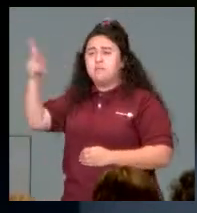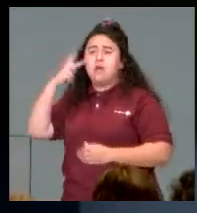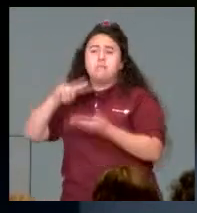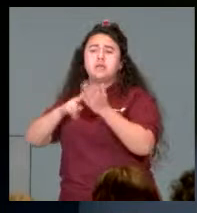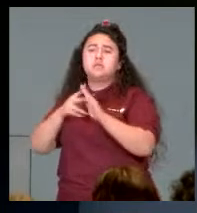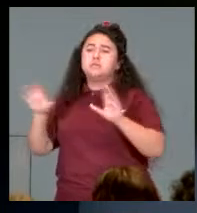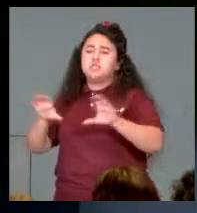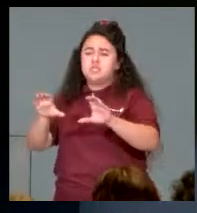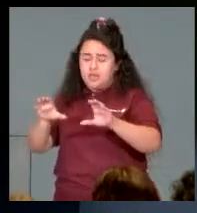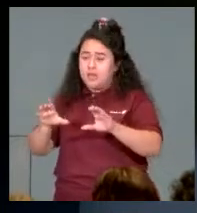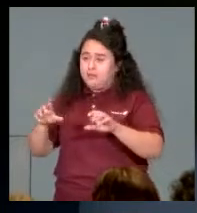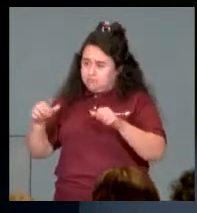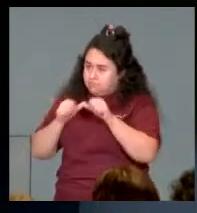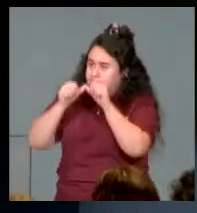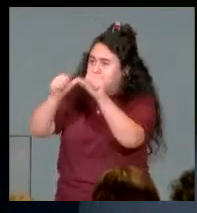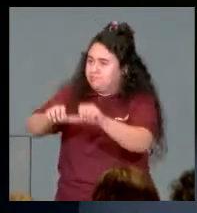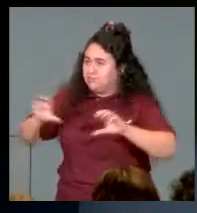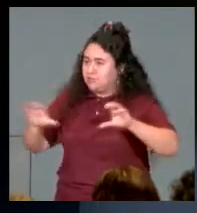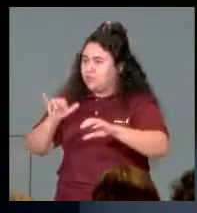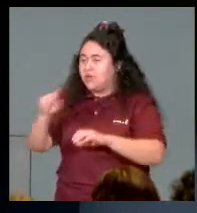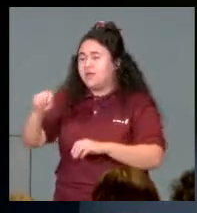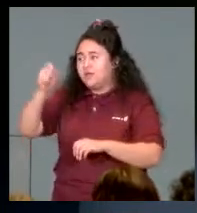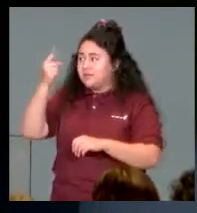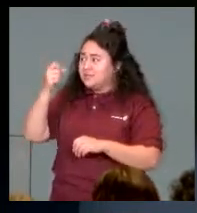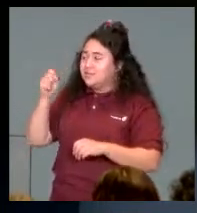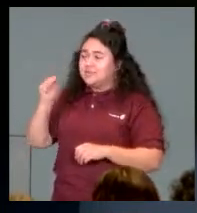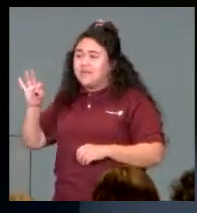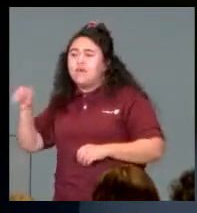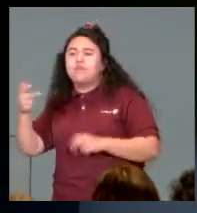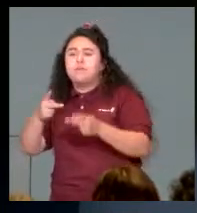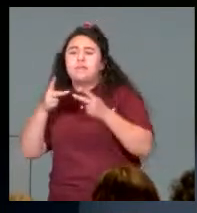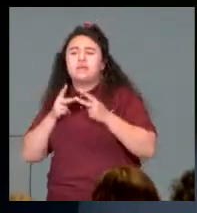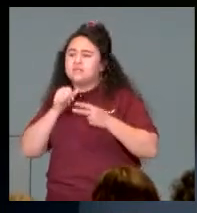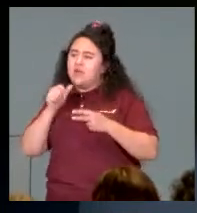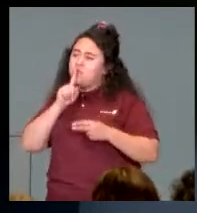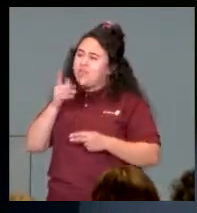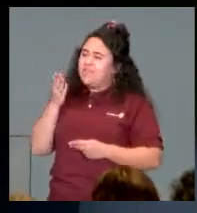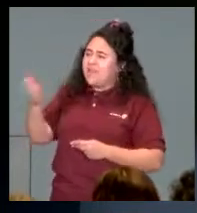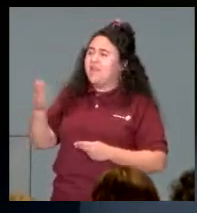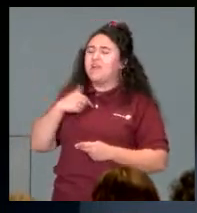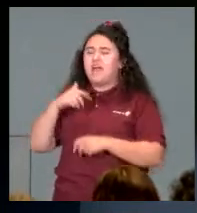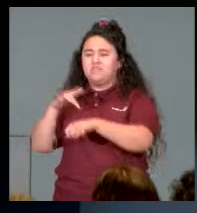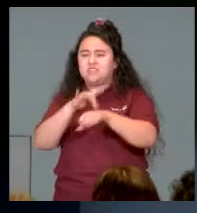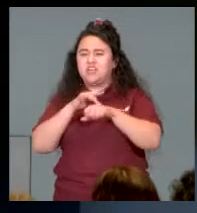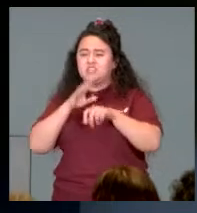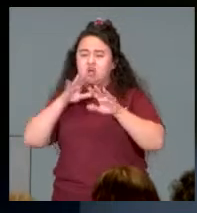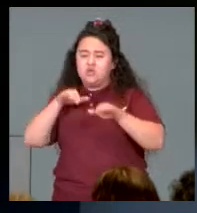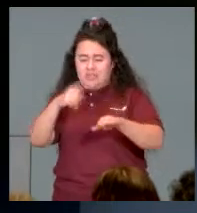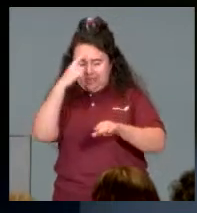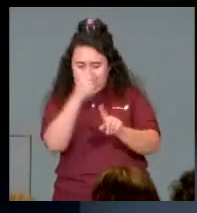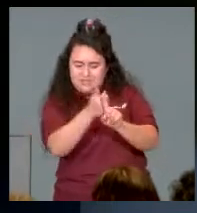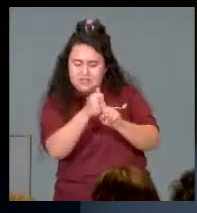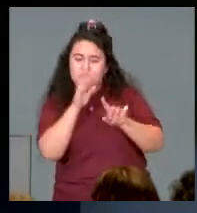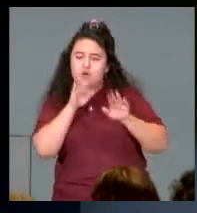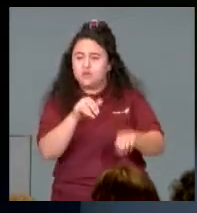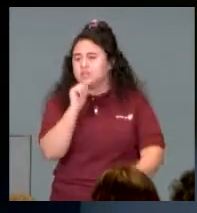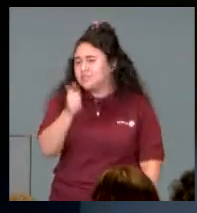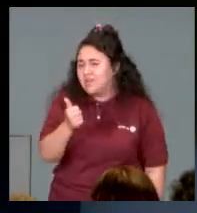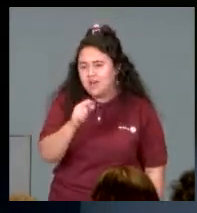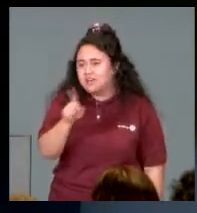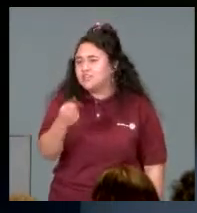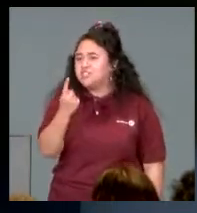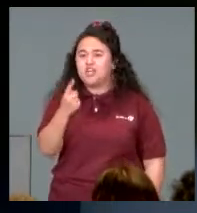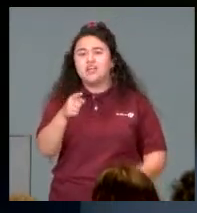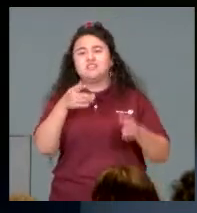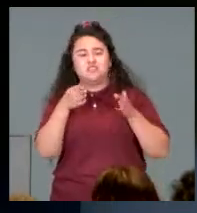did it and people do it. Understand that when in San Francisco and other places that was never really there. I bet this ocean thinks it's an ocean, but it's not. It's just 6th and